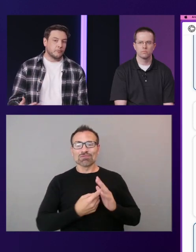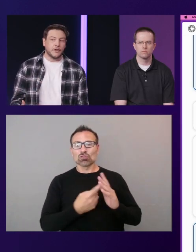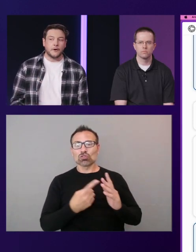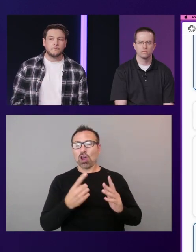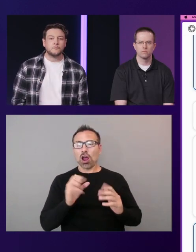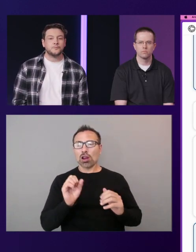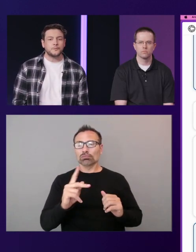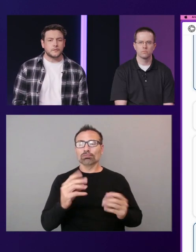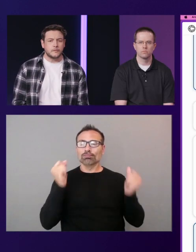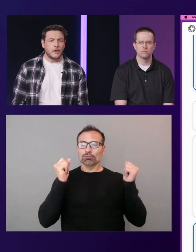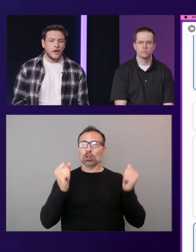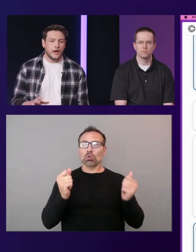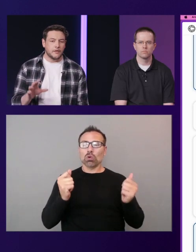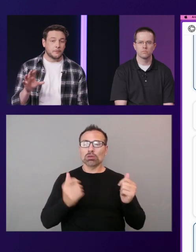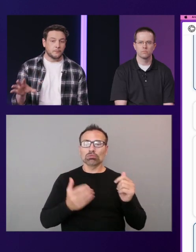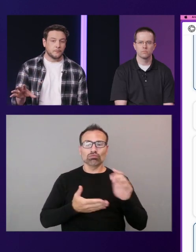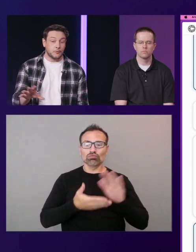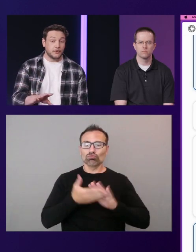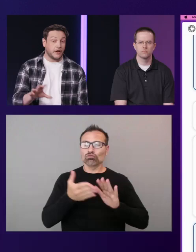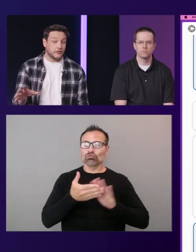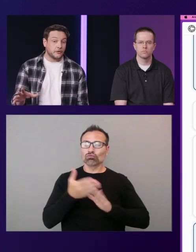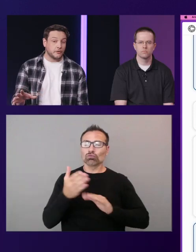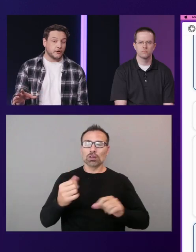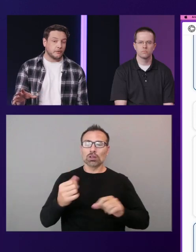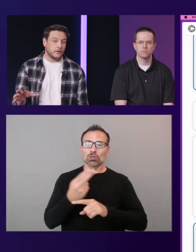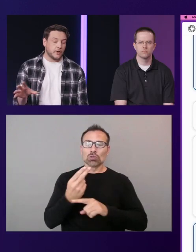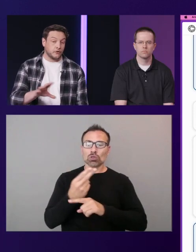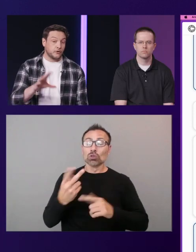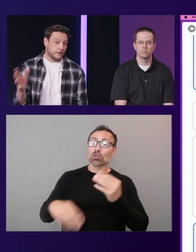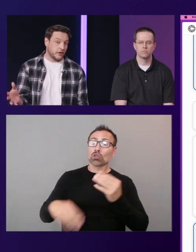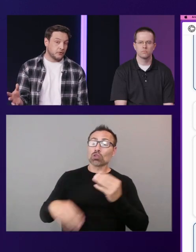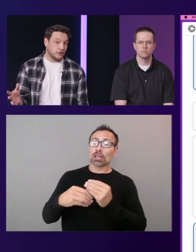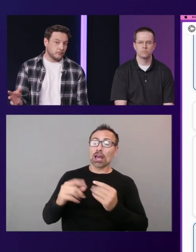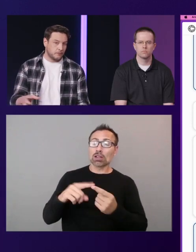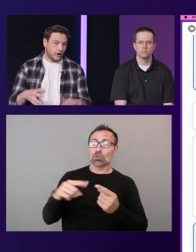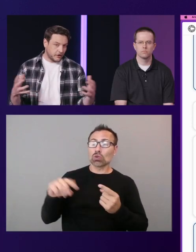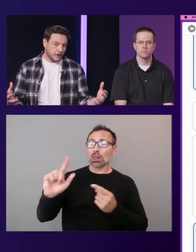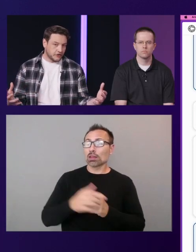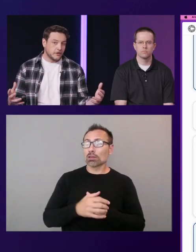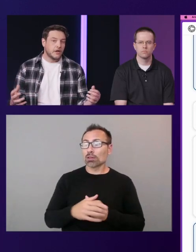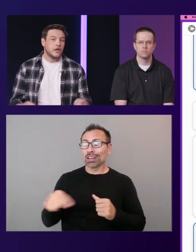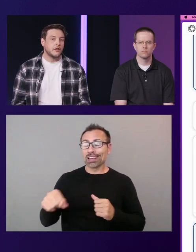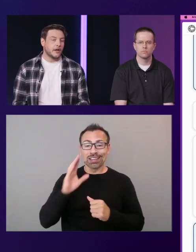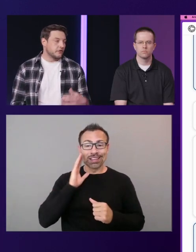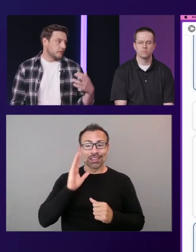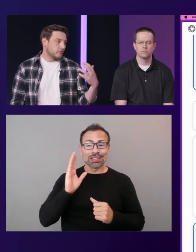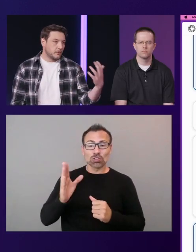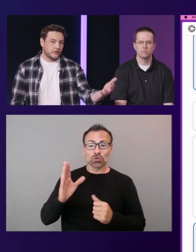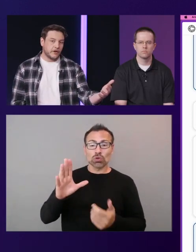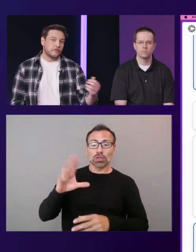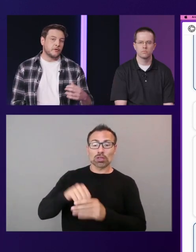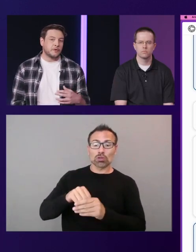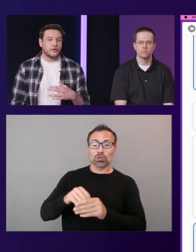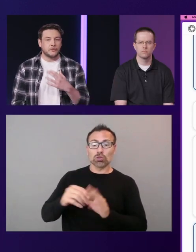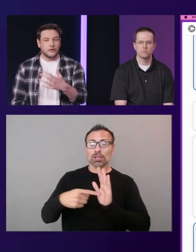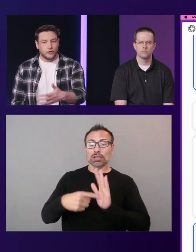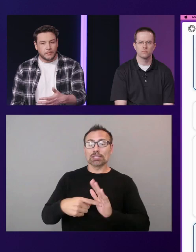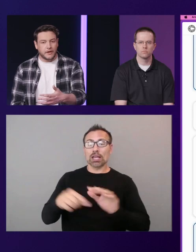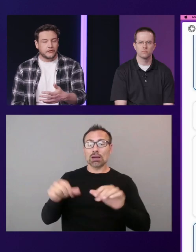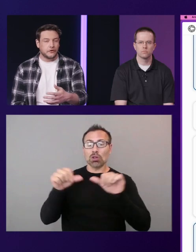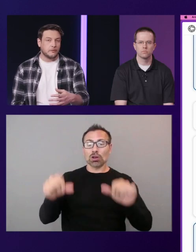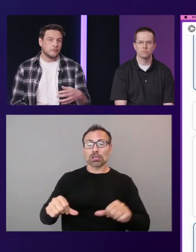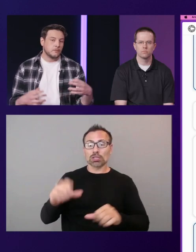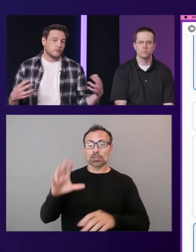extend it from there. This blueprint's also going to include a sample architecture that has inside of a VPC with a